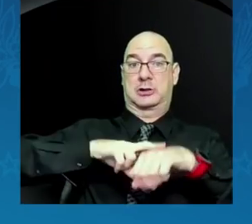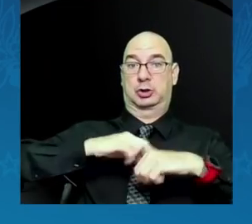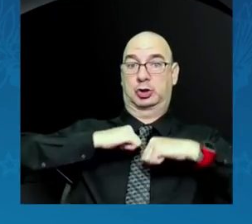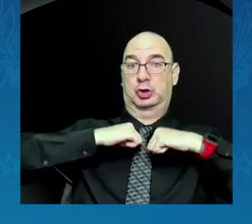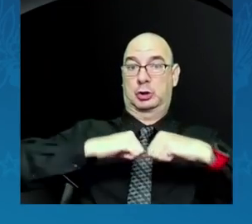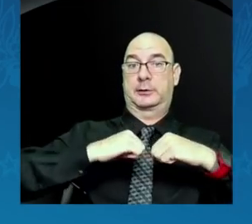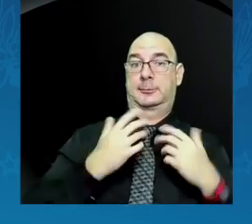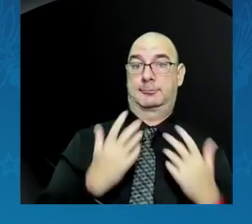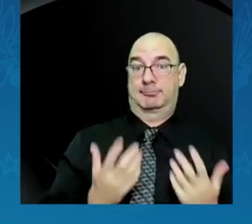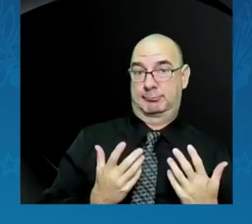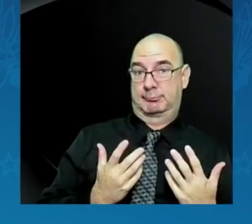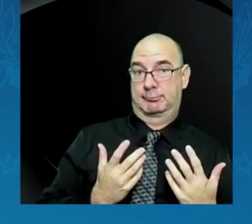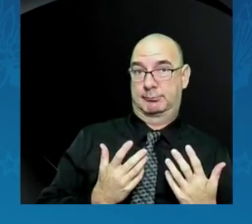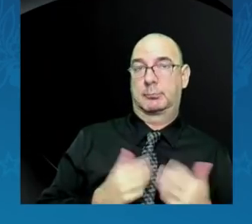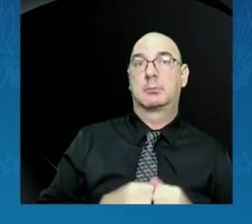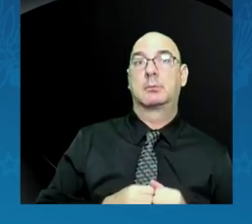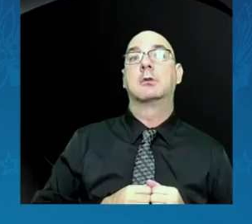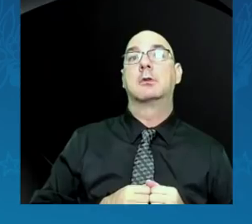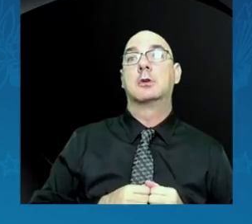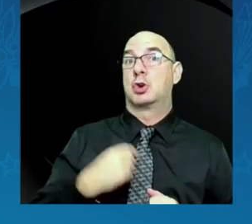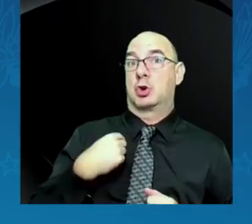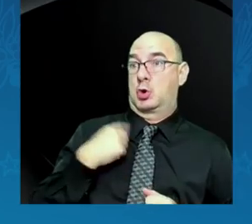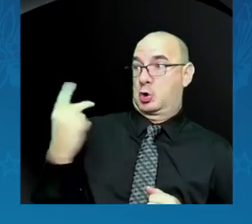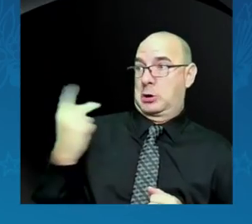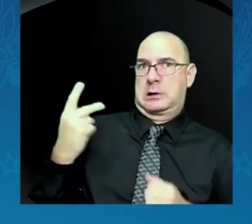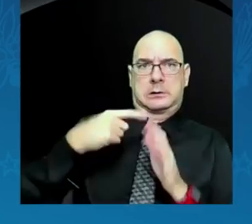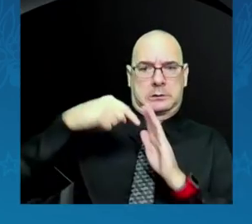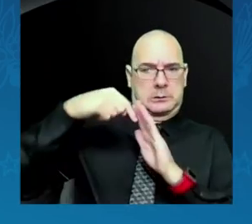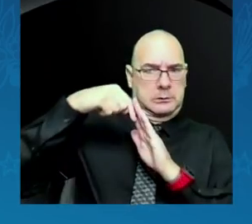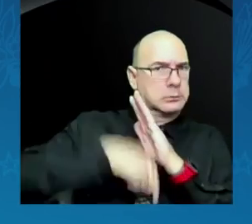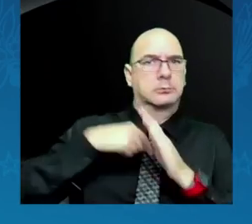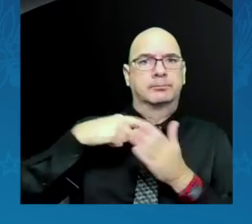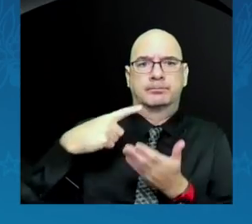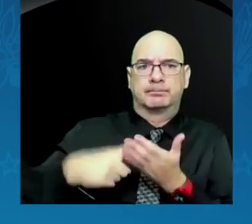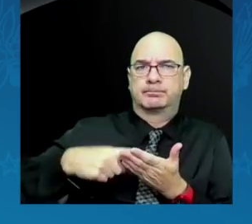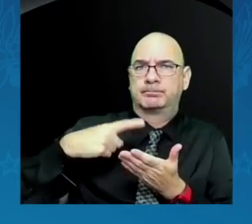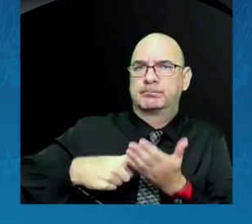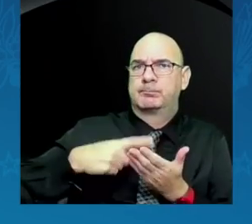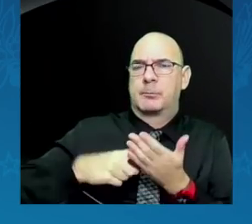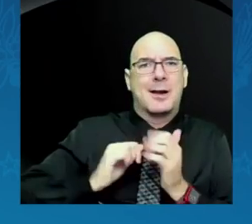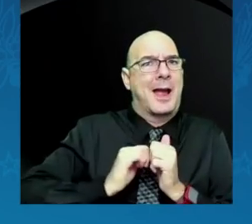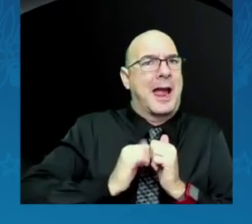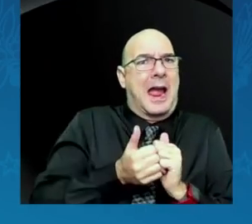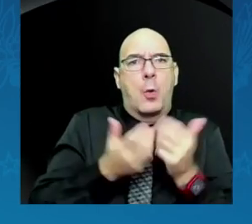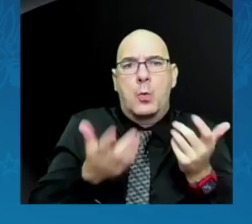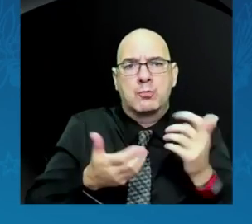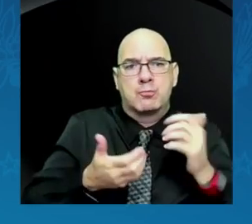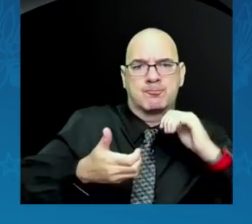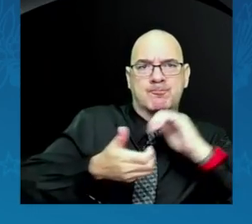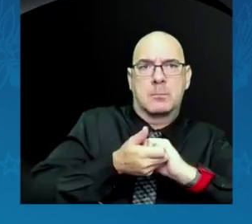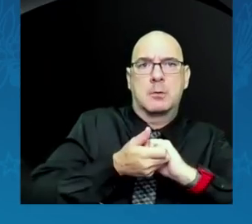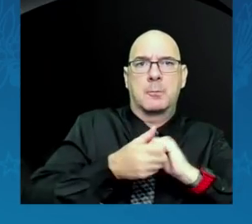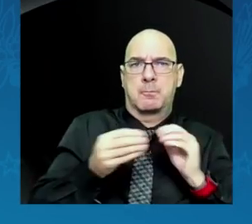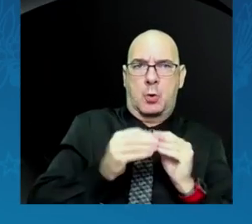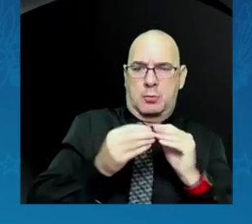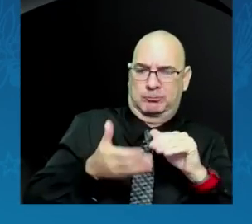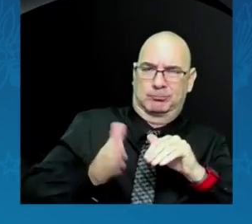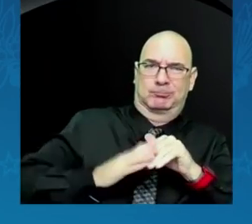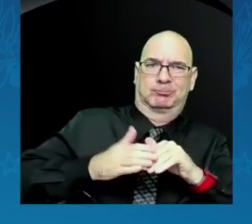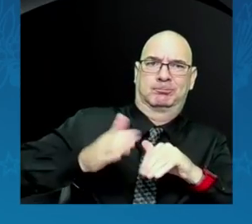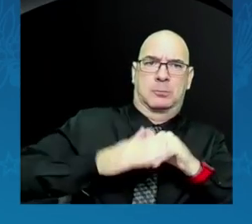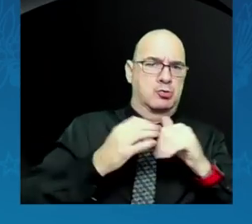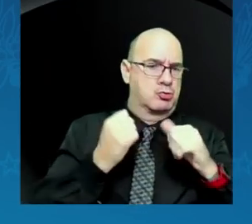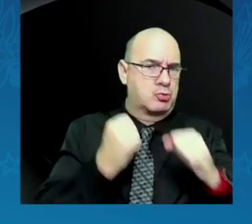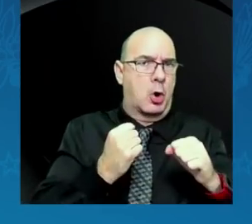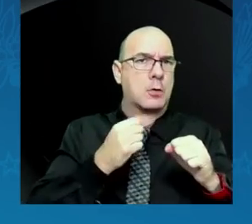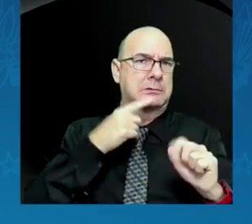conversation about our intention to grow the relationship that we have as it relates to space. And again, that relationship